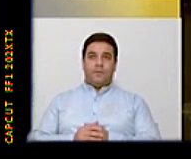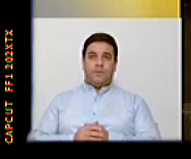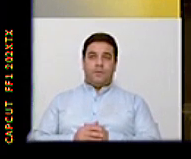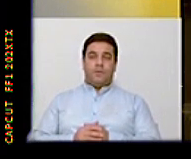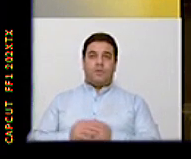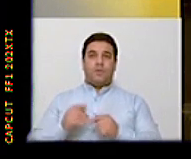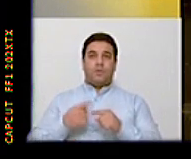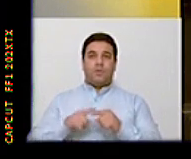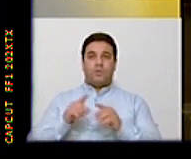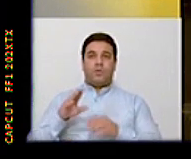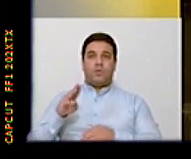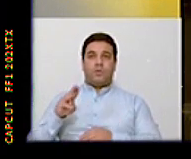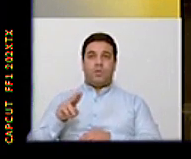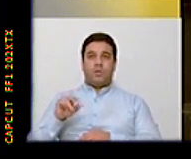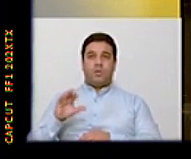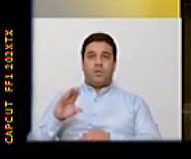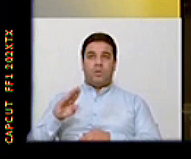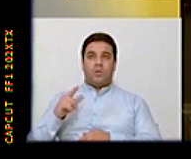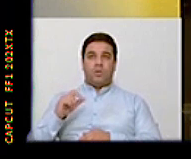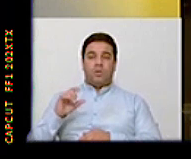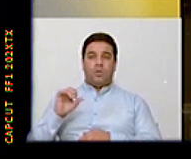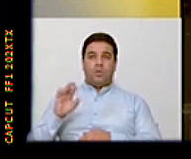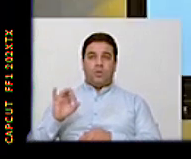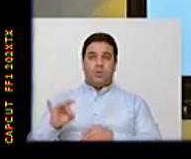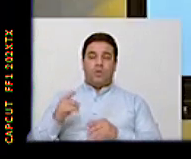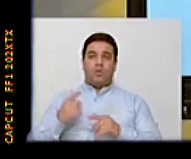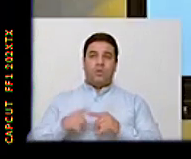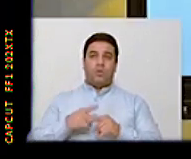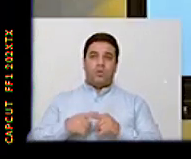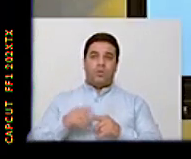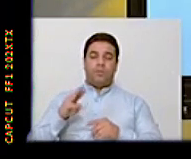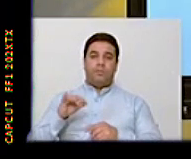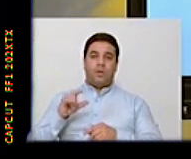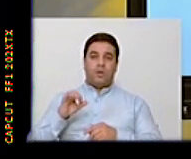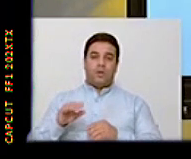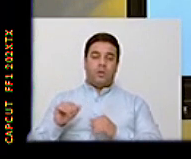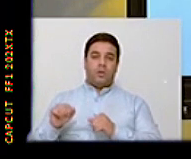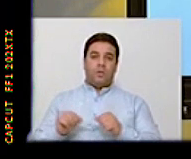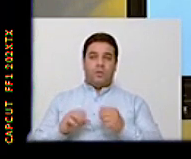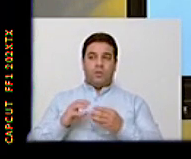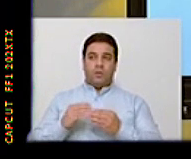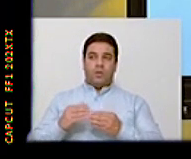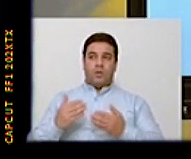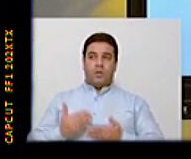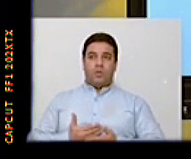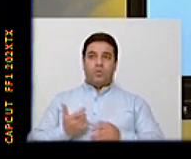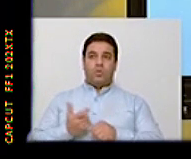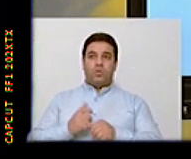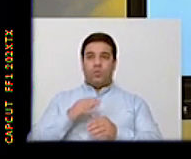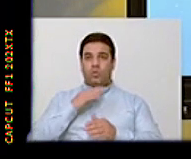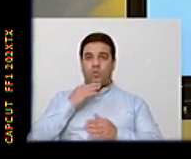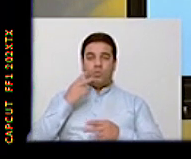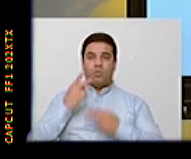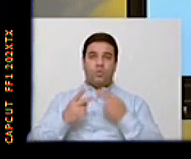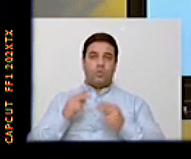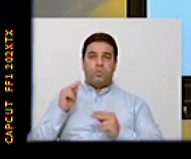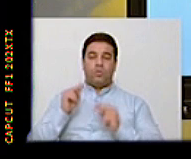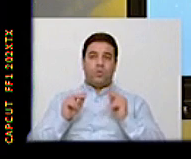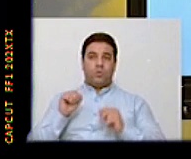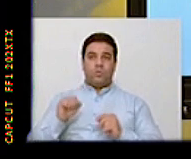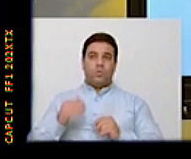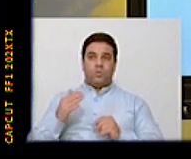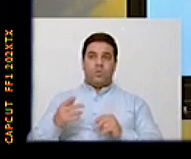Bu yerda dastgohlar, rezonans hodisasi yoki mexanik tebranishlarni hayotda juda ko'p uchratishimiz mumkin